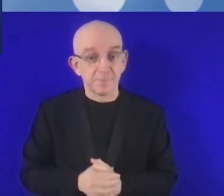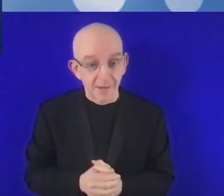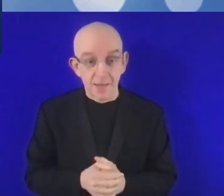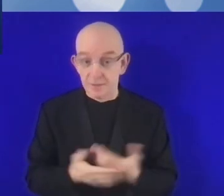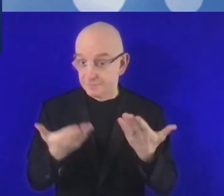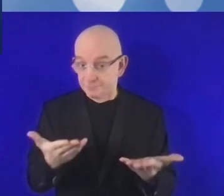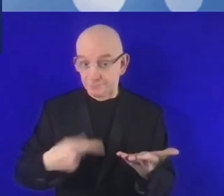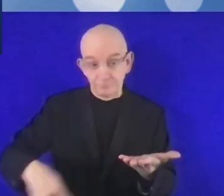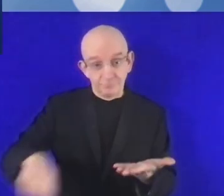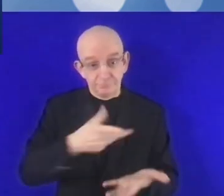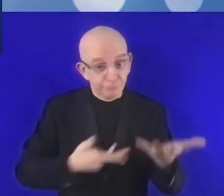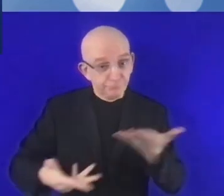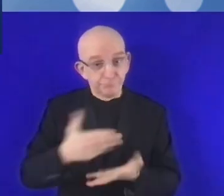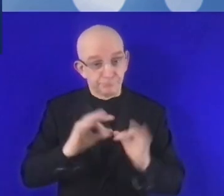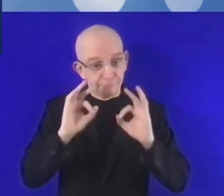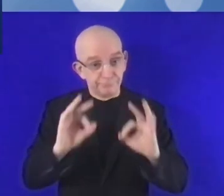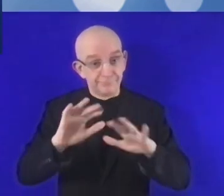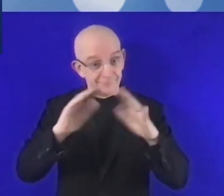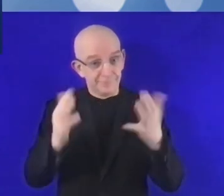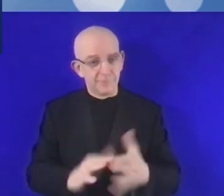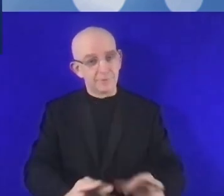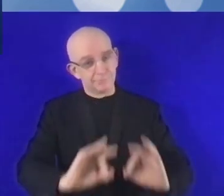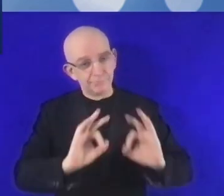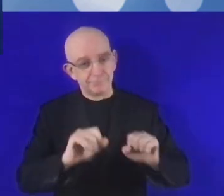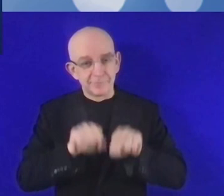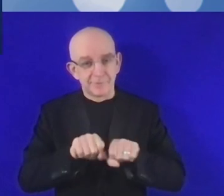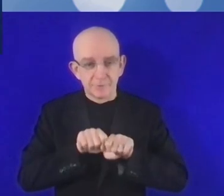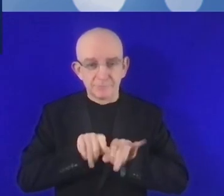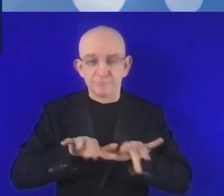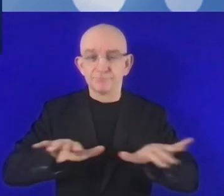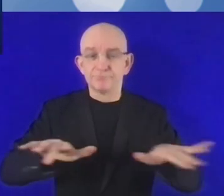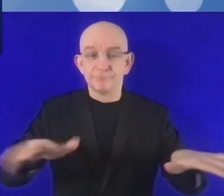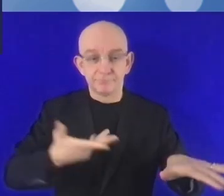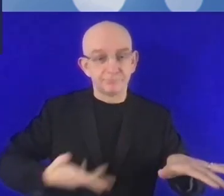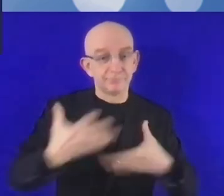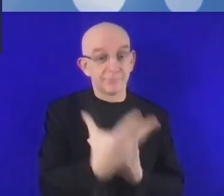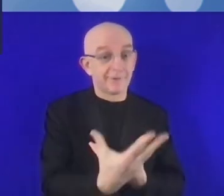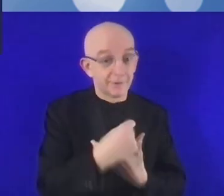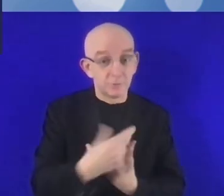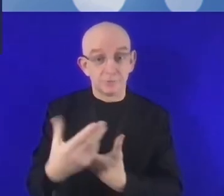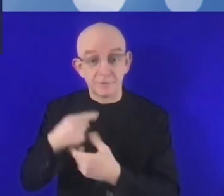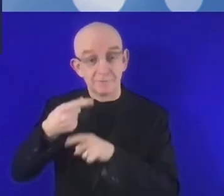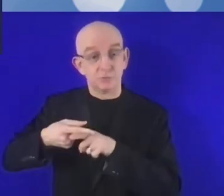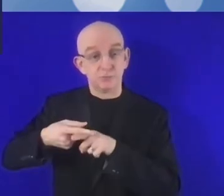inclusive, and trusted dimension of human activity. Good luck.